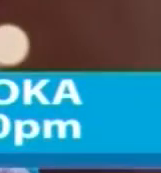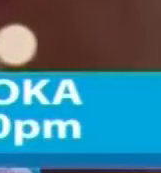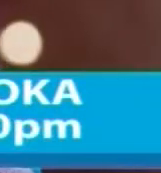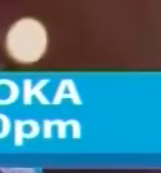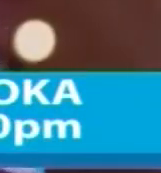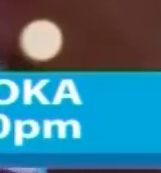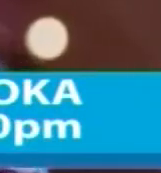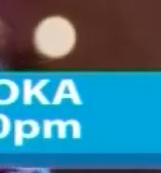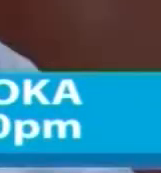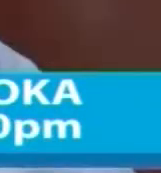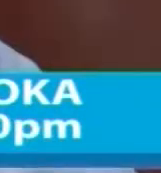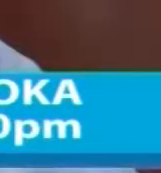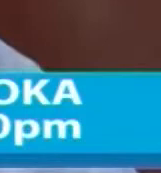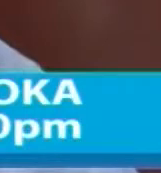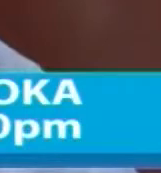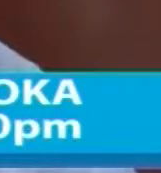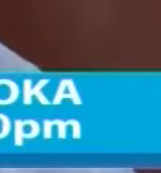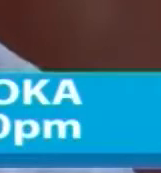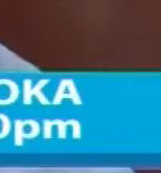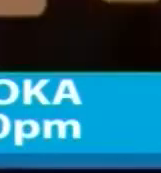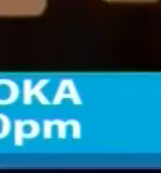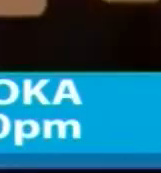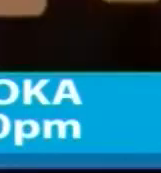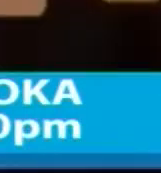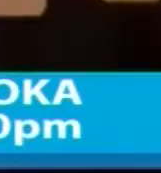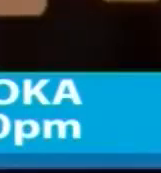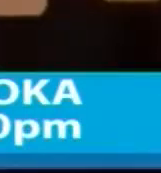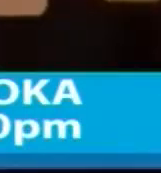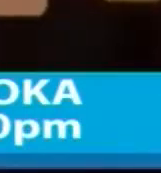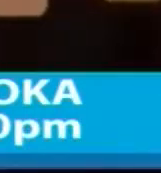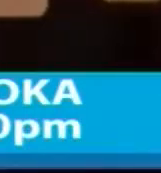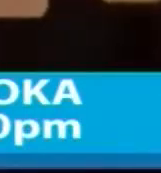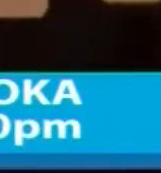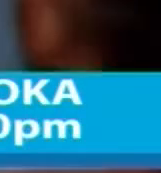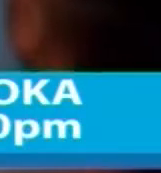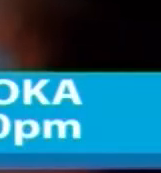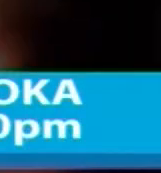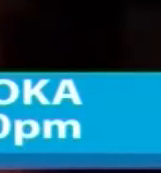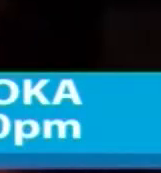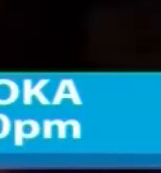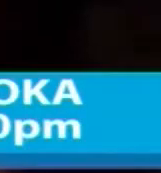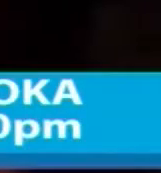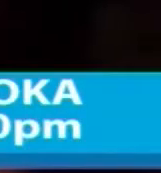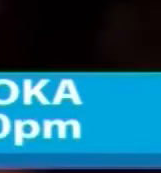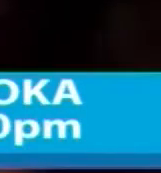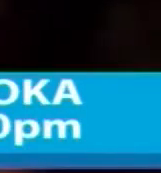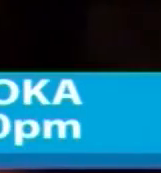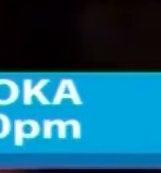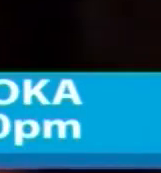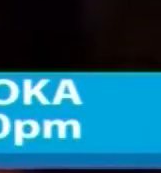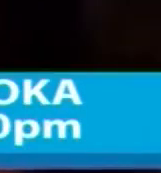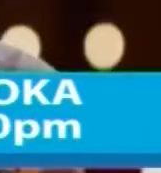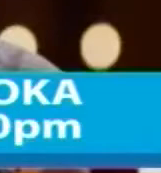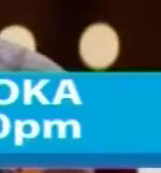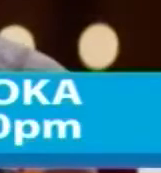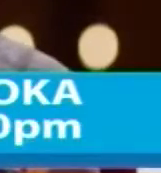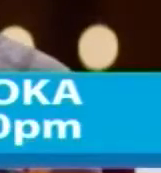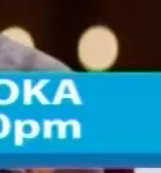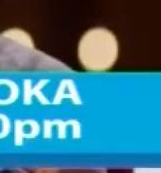including getting rid of Ashok and making Sushim the crown prince. My blessings are always with you,